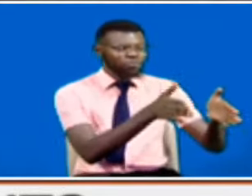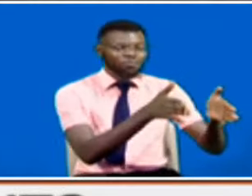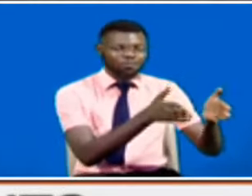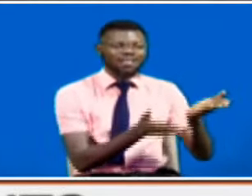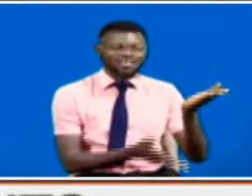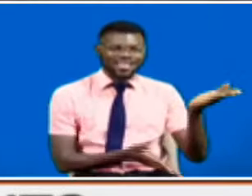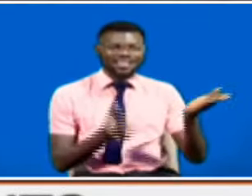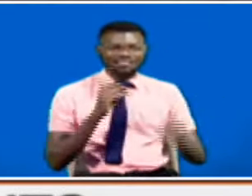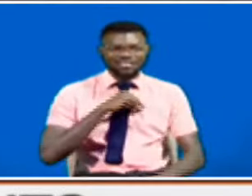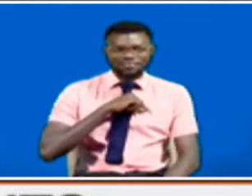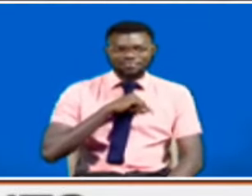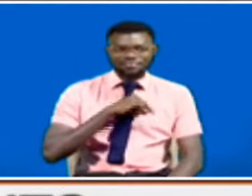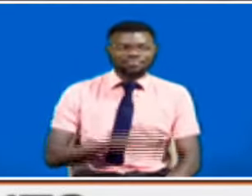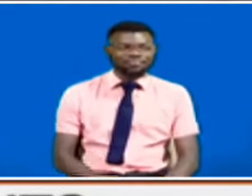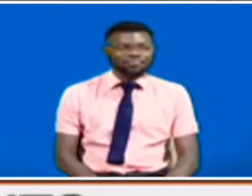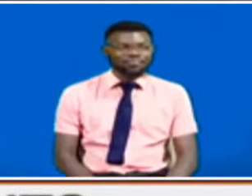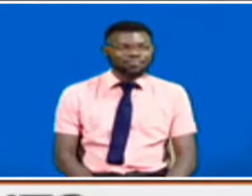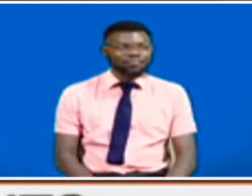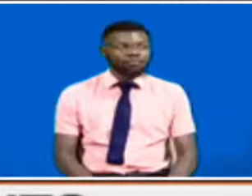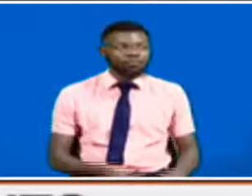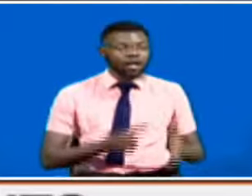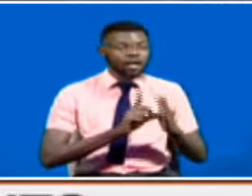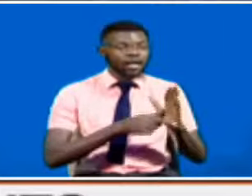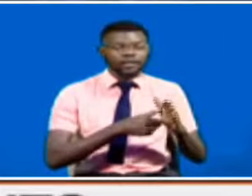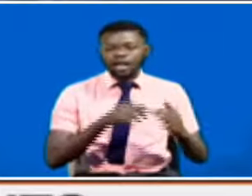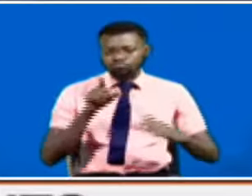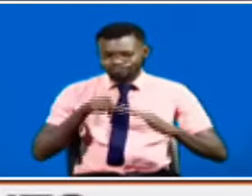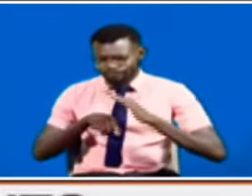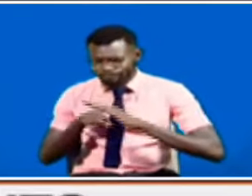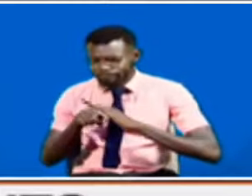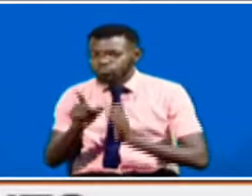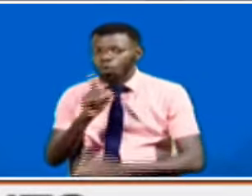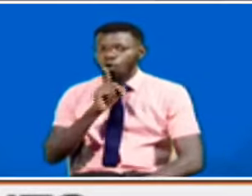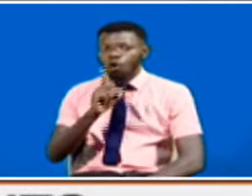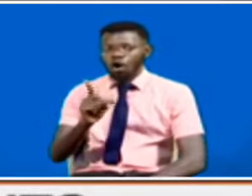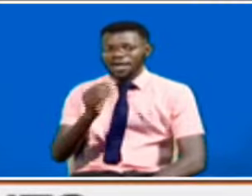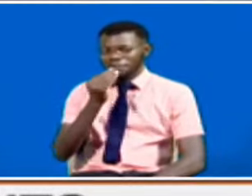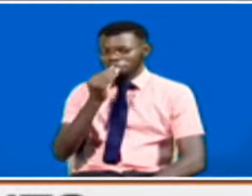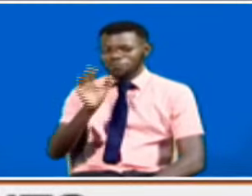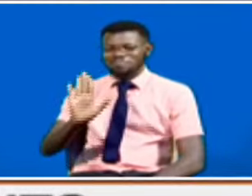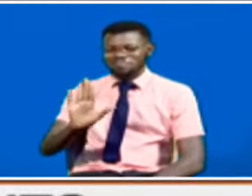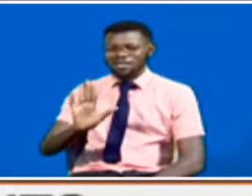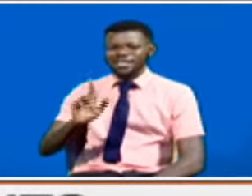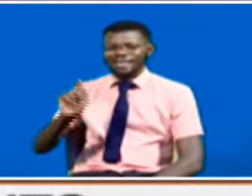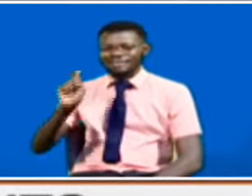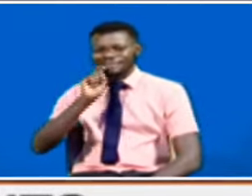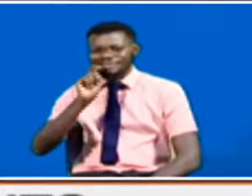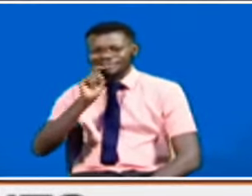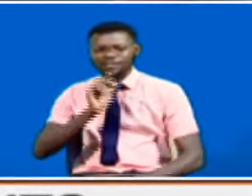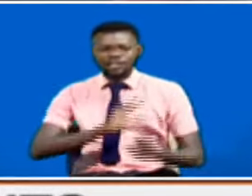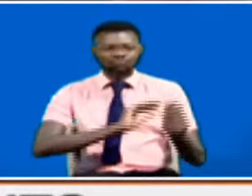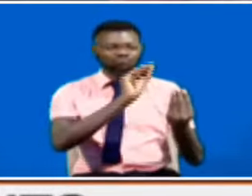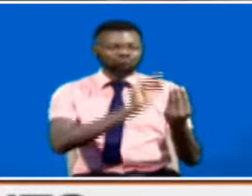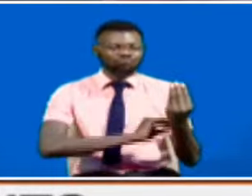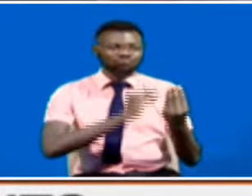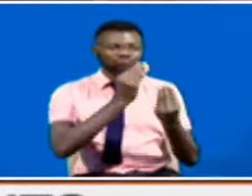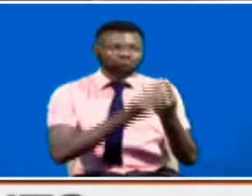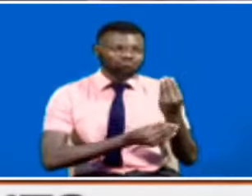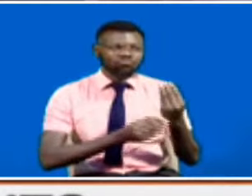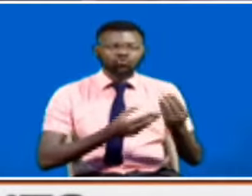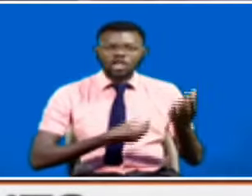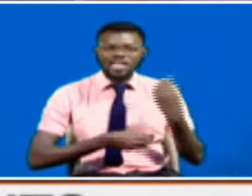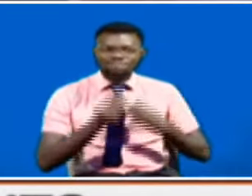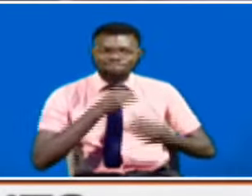yetu na akaagiza chakula chake, nyama na ndizi. Na wakati